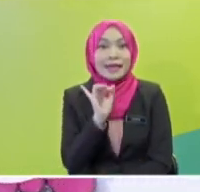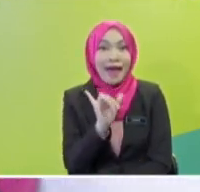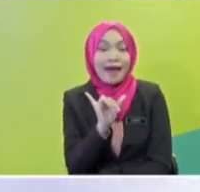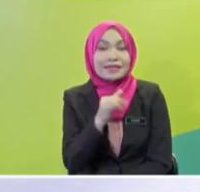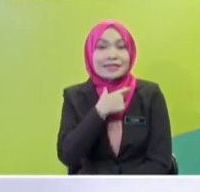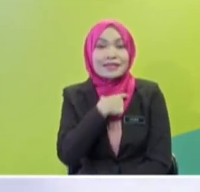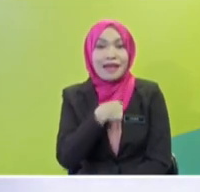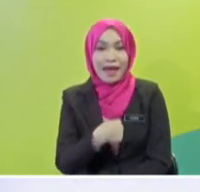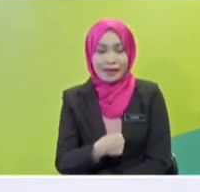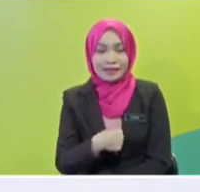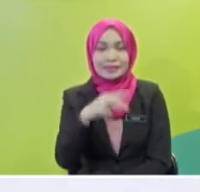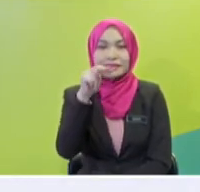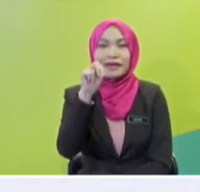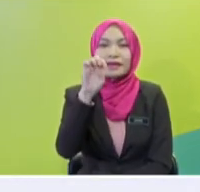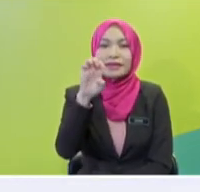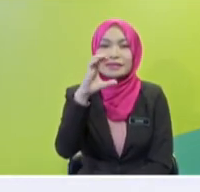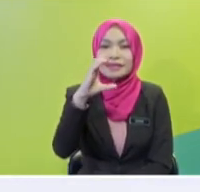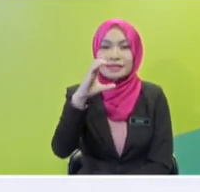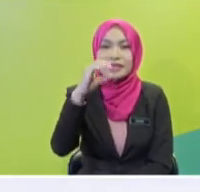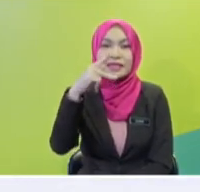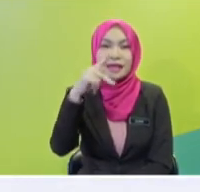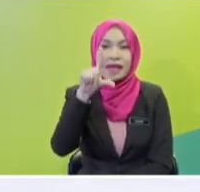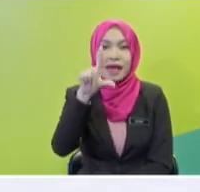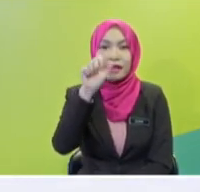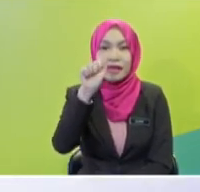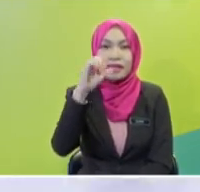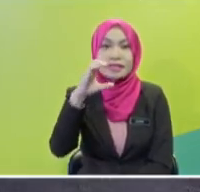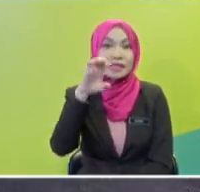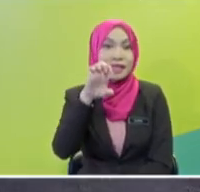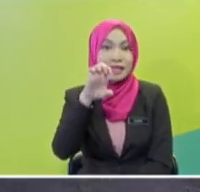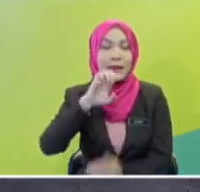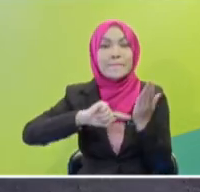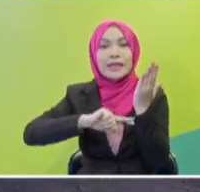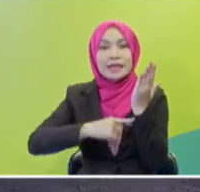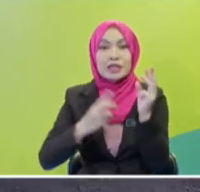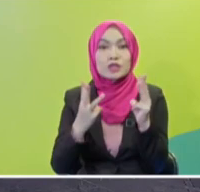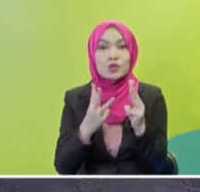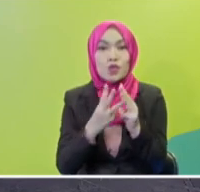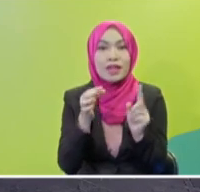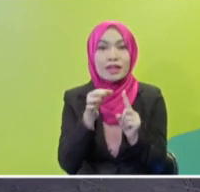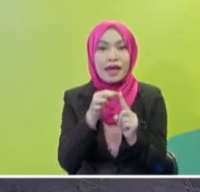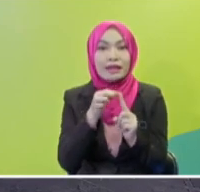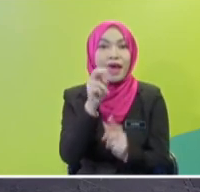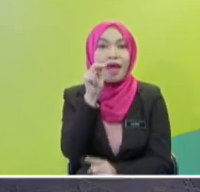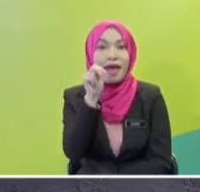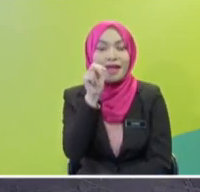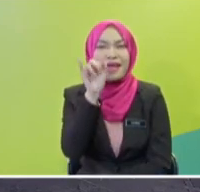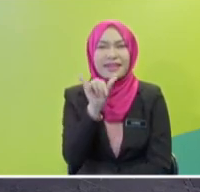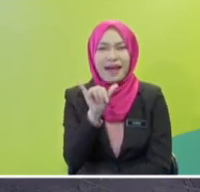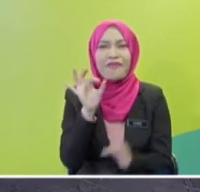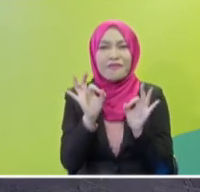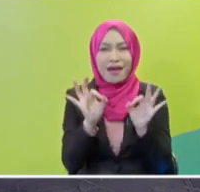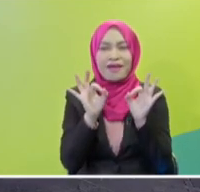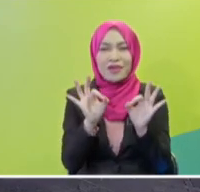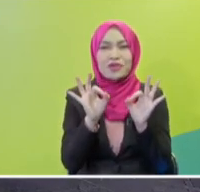Necklace. You are very good, Sean. Thank you. Okay. We have another one. T. T. Letter T.